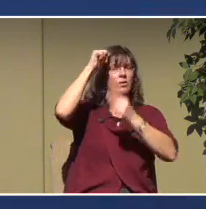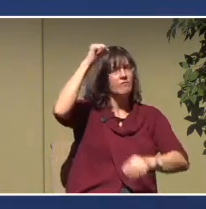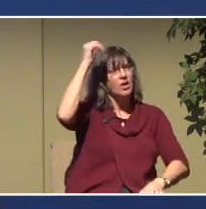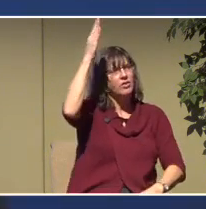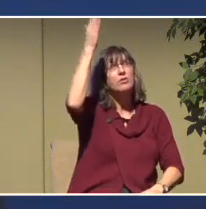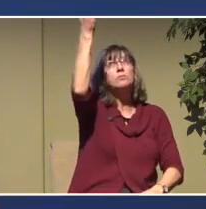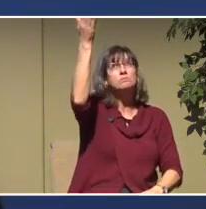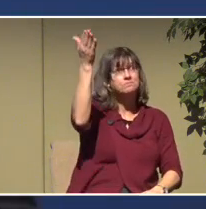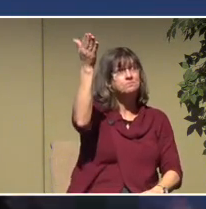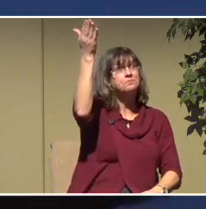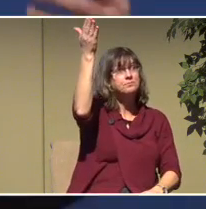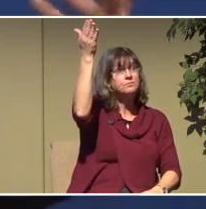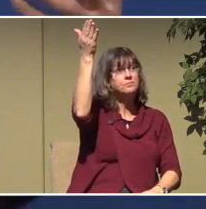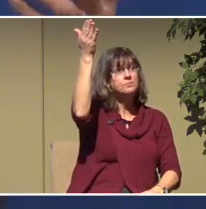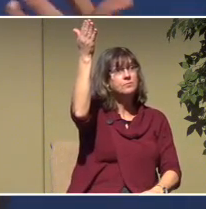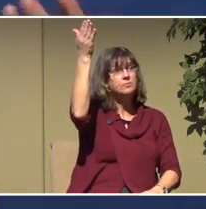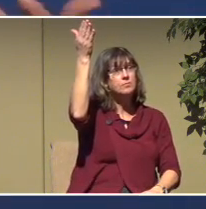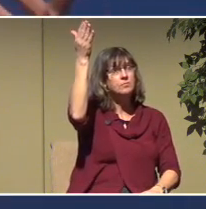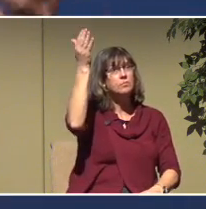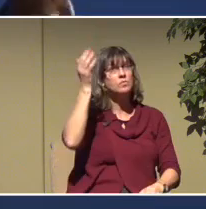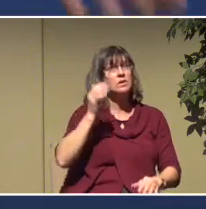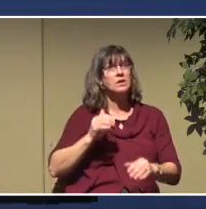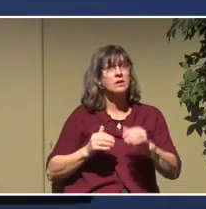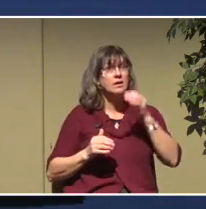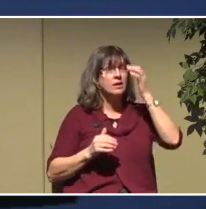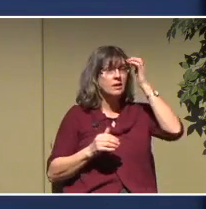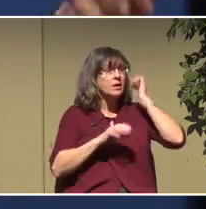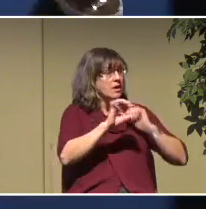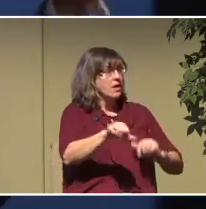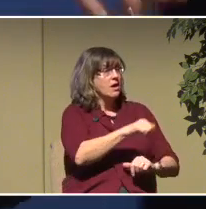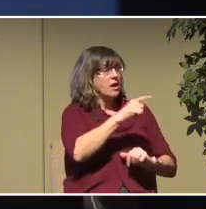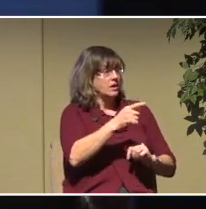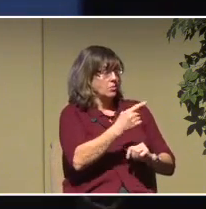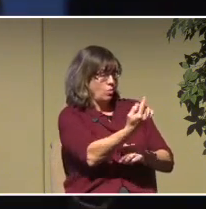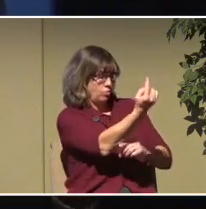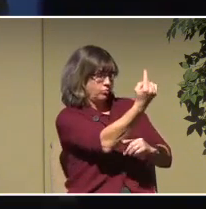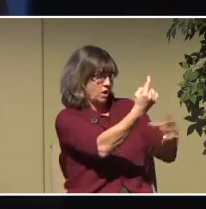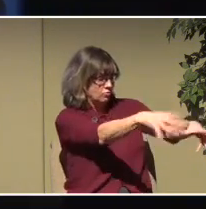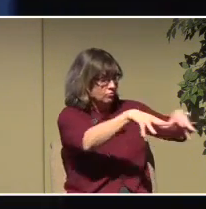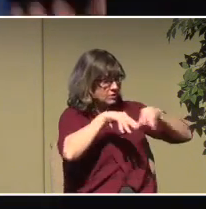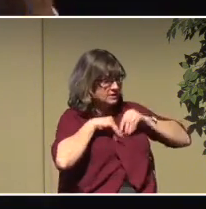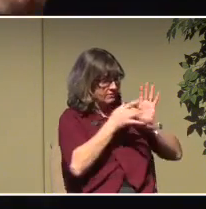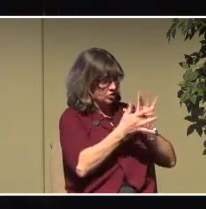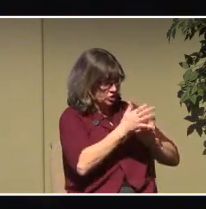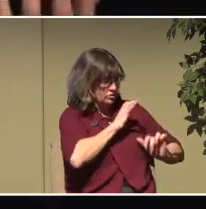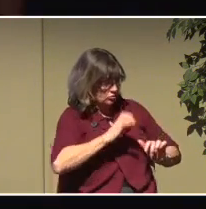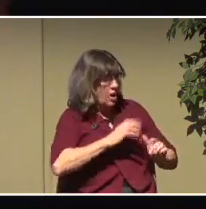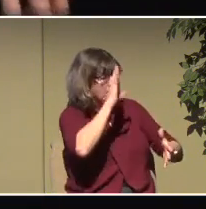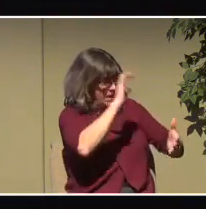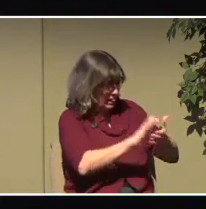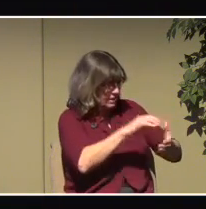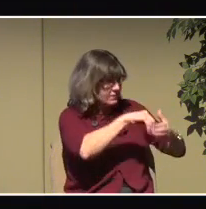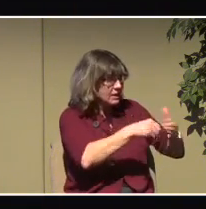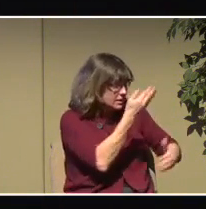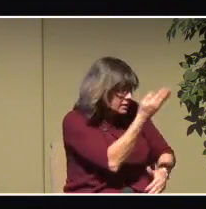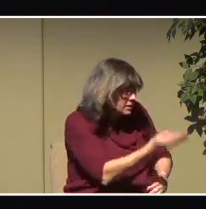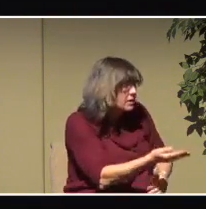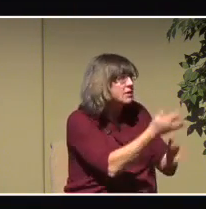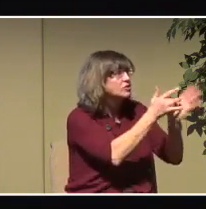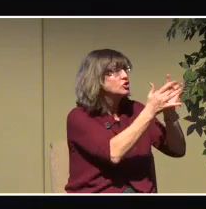said in chapter 1 that to everyone who received Jesus and believed in him, he gave the